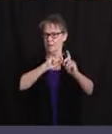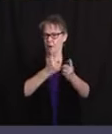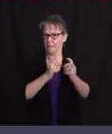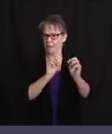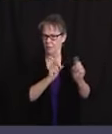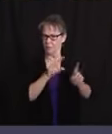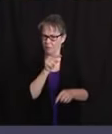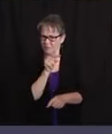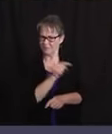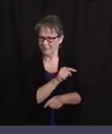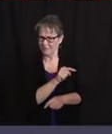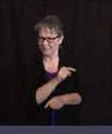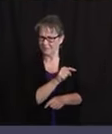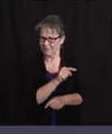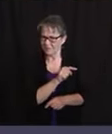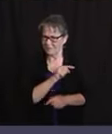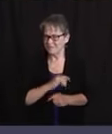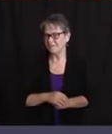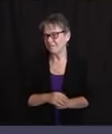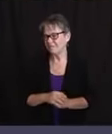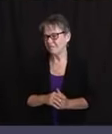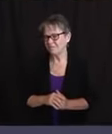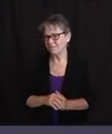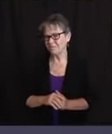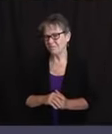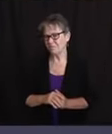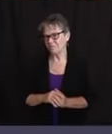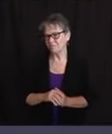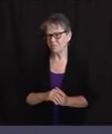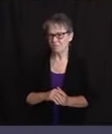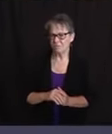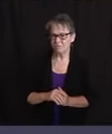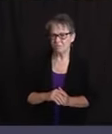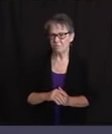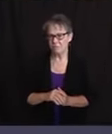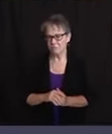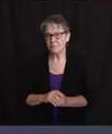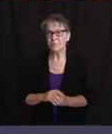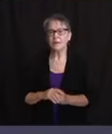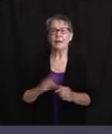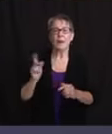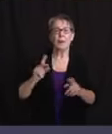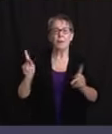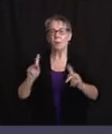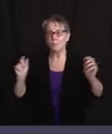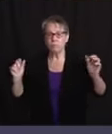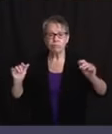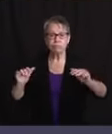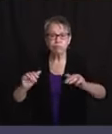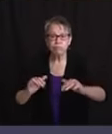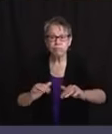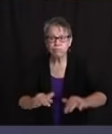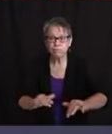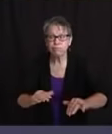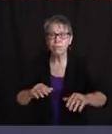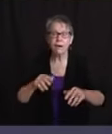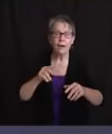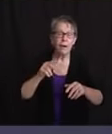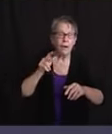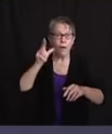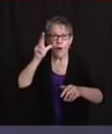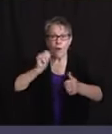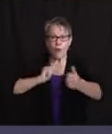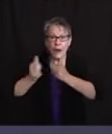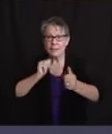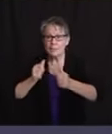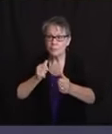here. Too early to tell on the fans. I was on with Moose and Maggie and got asked this question. I think the order will be, I